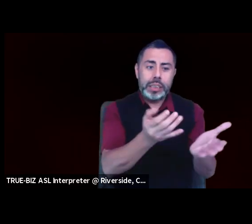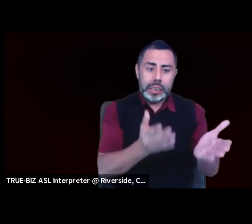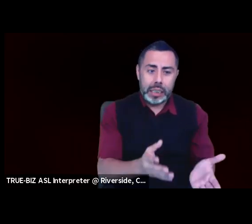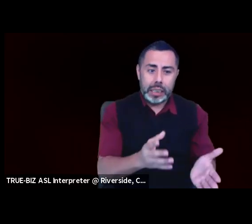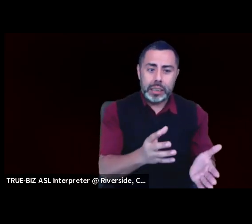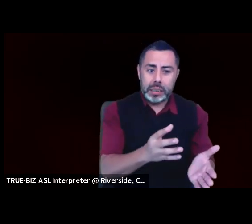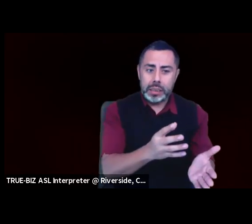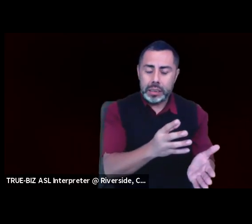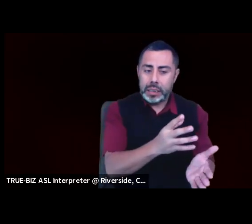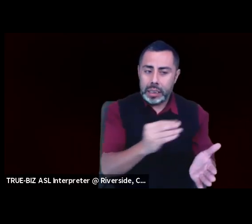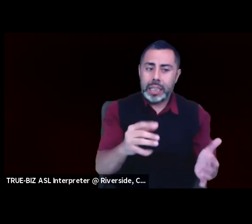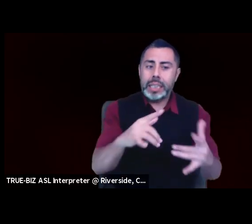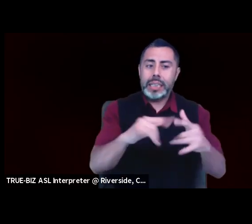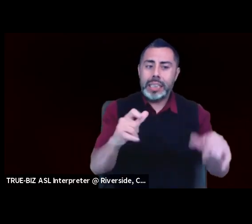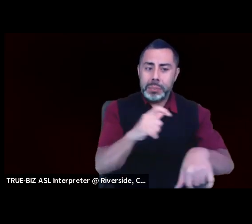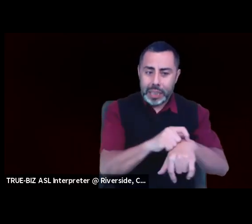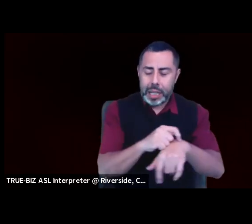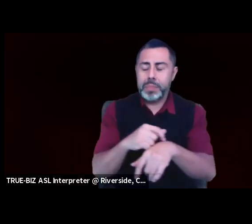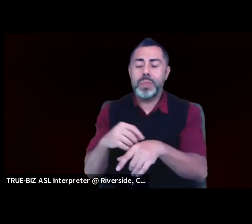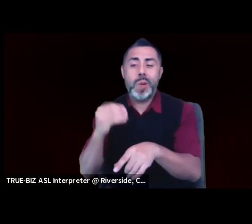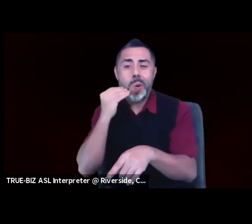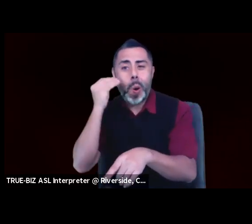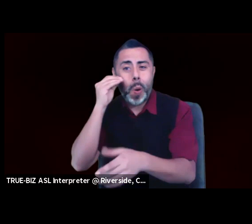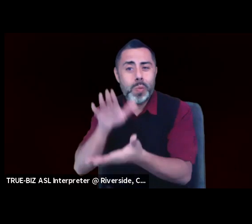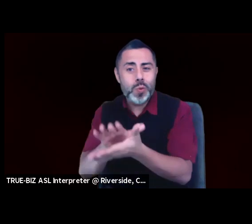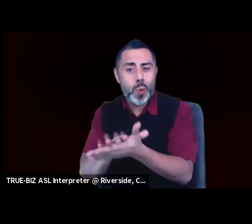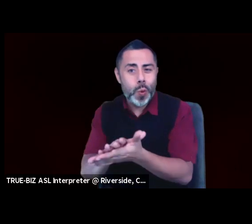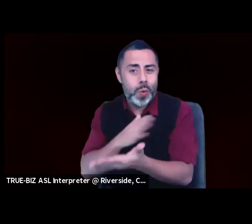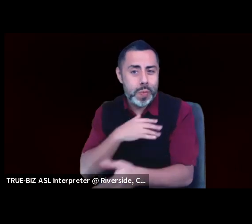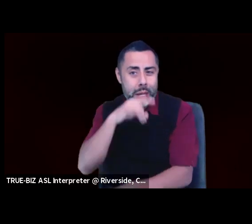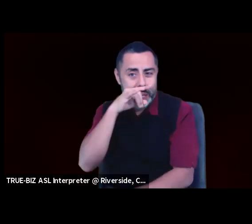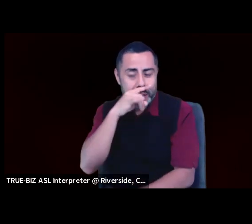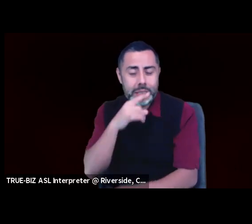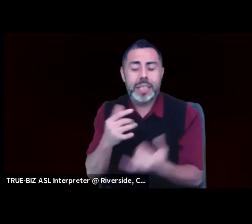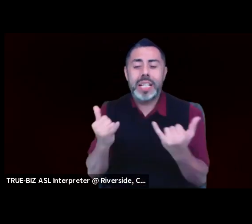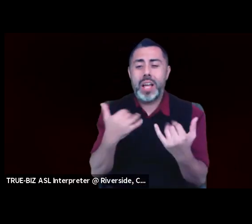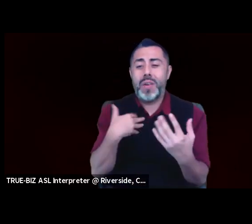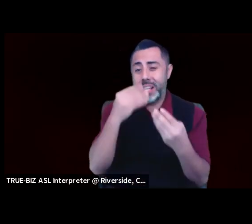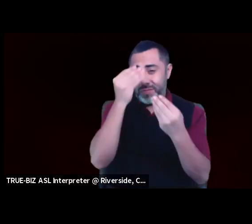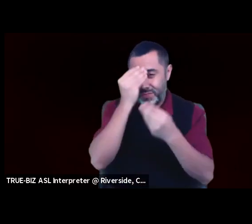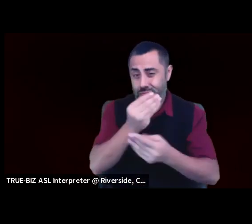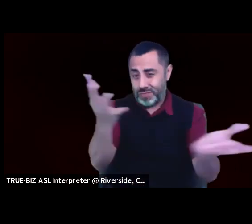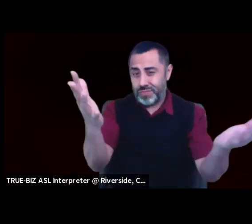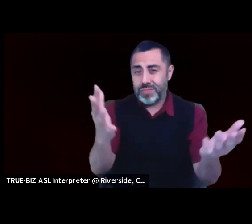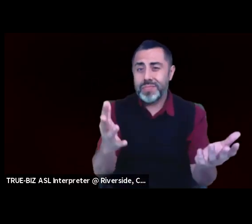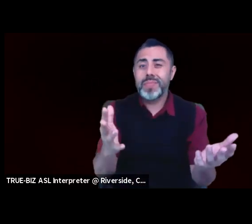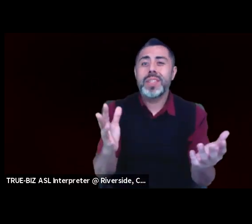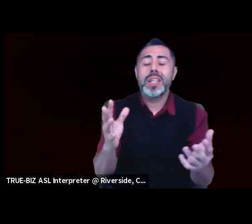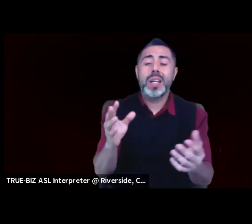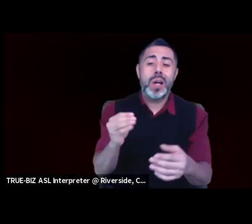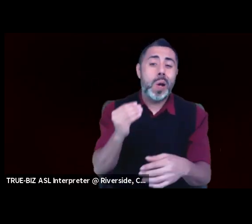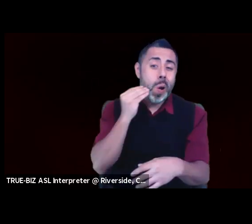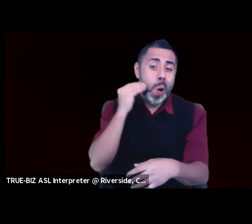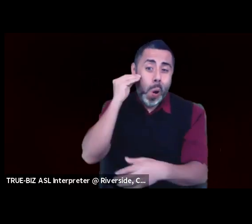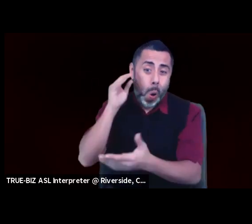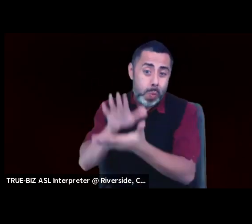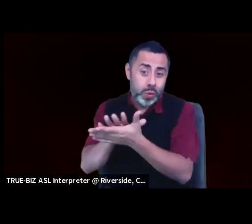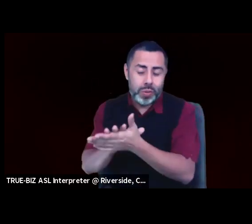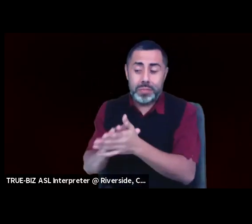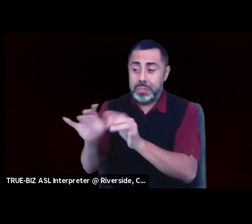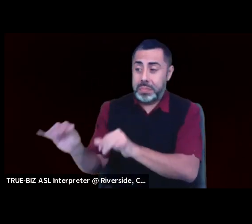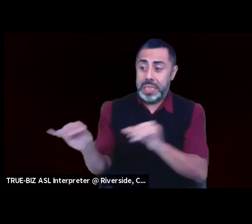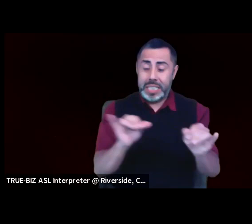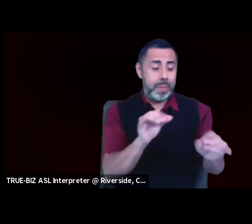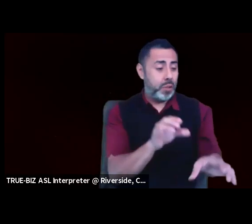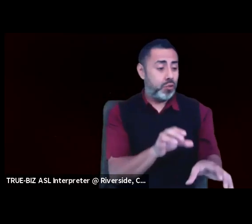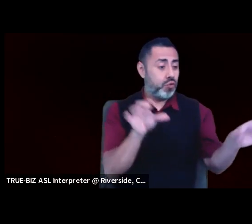and homeschooling. And I just wanna give voice and visibility right now that homeschooling is not the same as crisis schooling. And